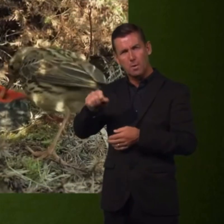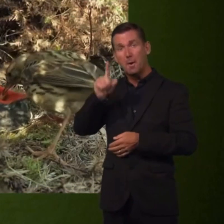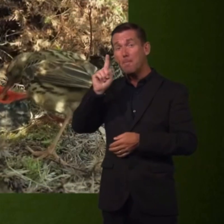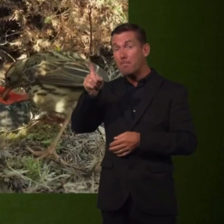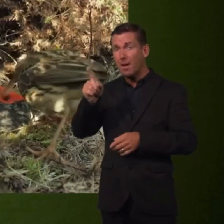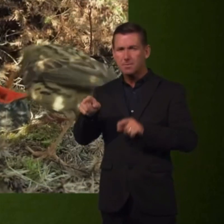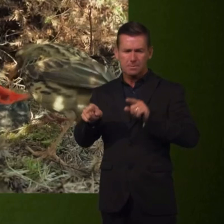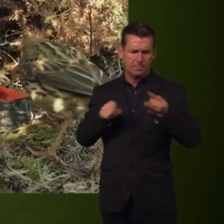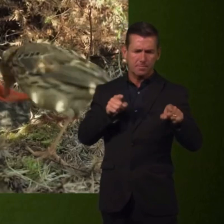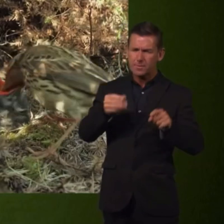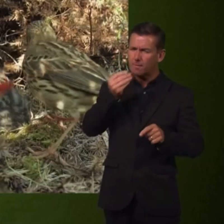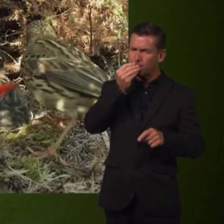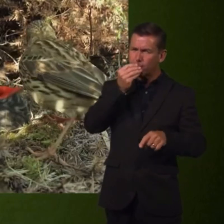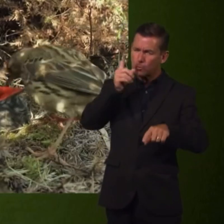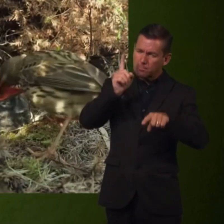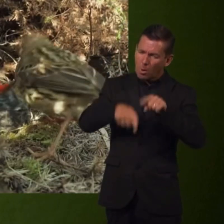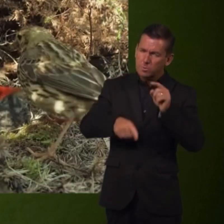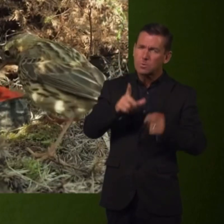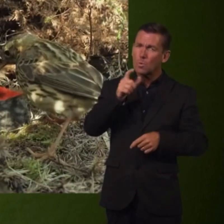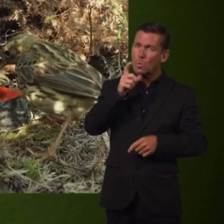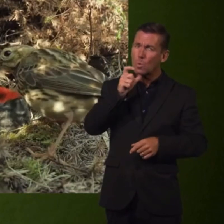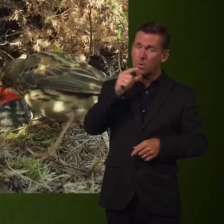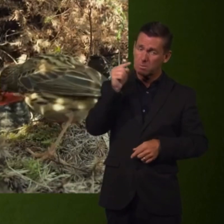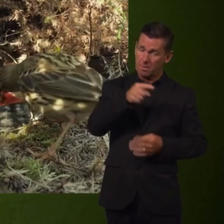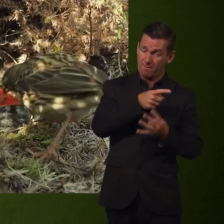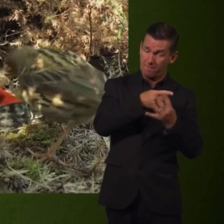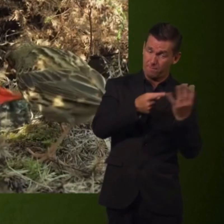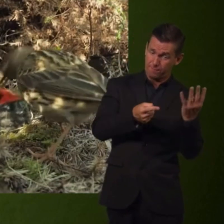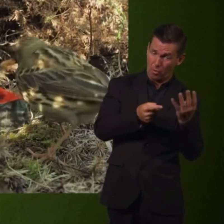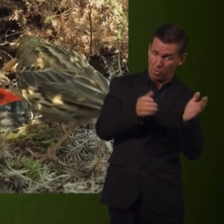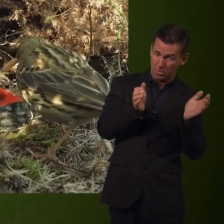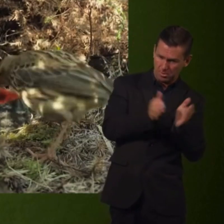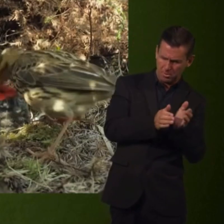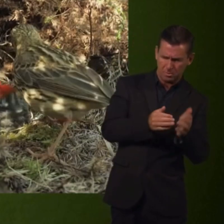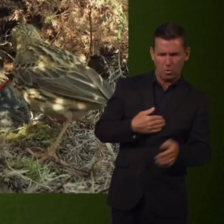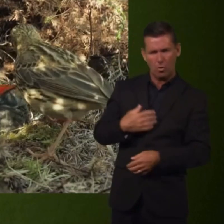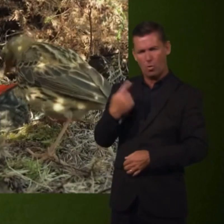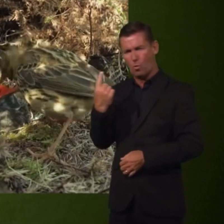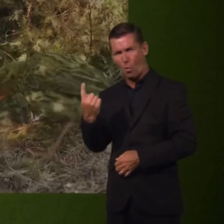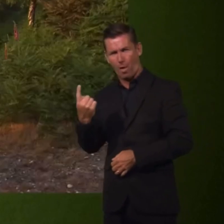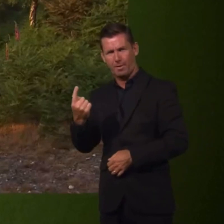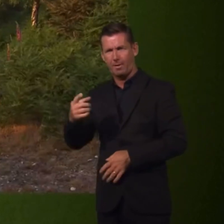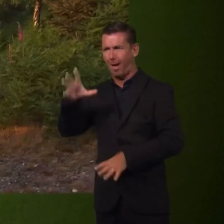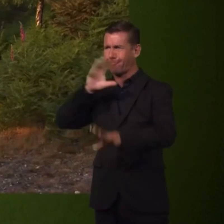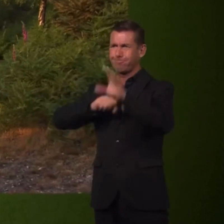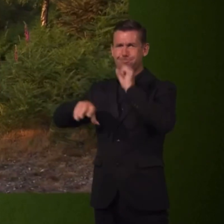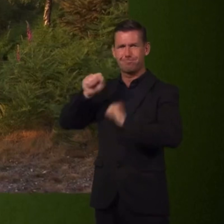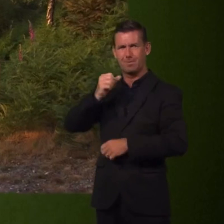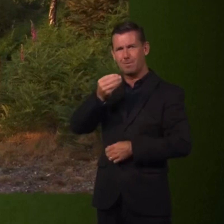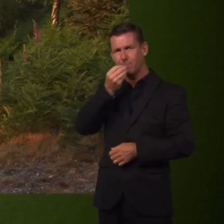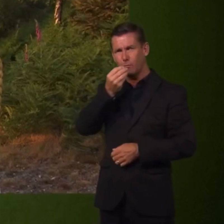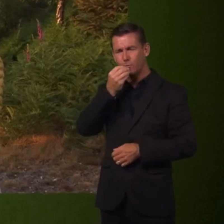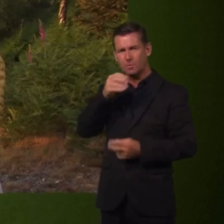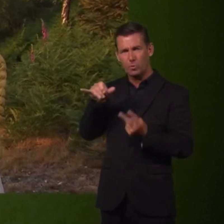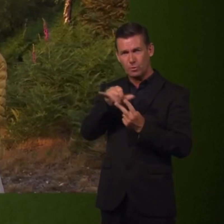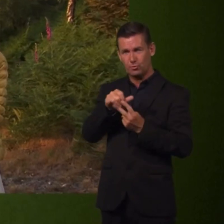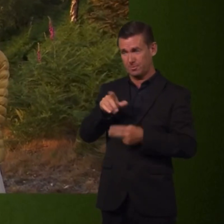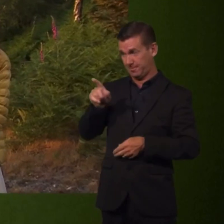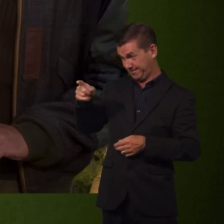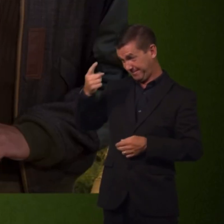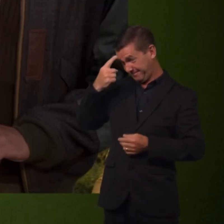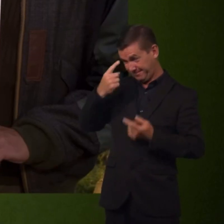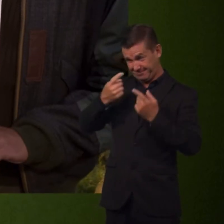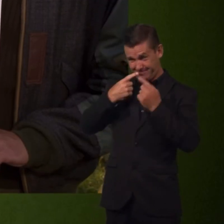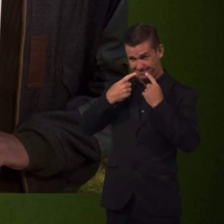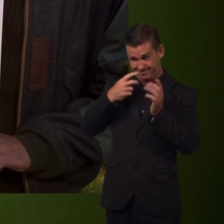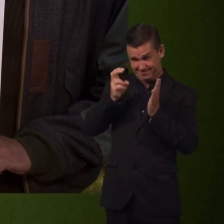which nest is getting most food? Is it the 4 regular chicks or is it the cuckoo? Well, here we've got some preliminary data. So